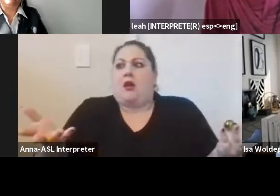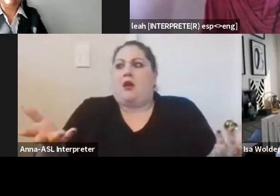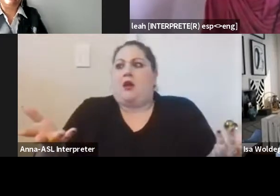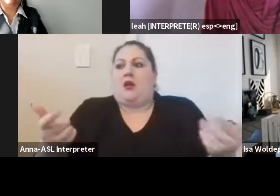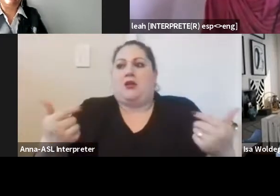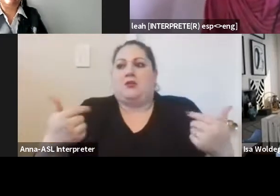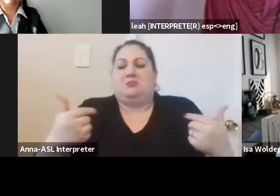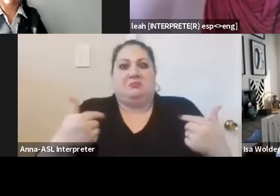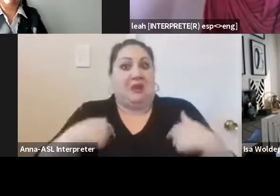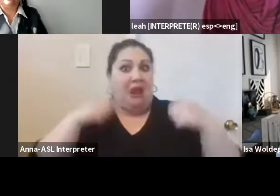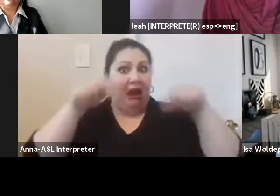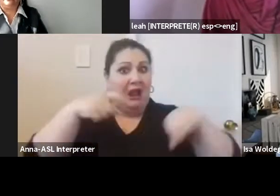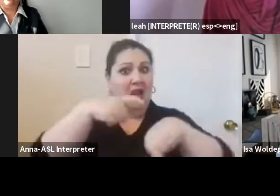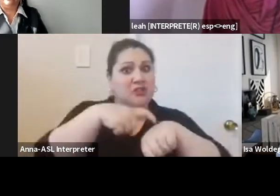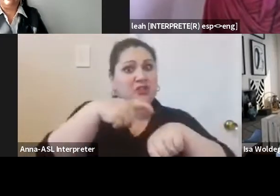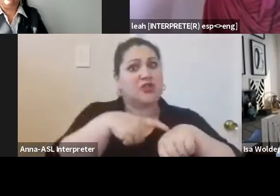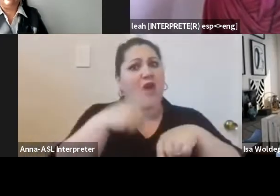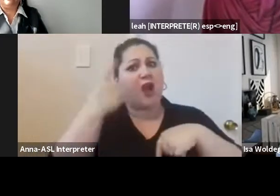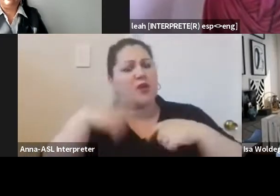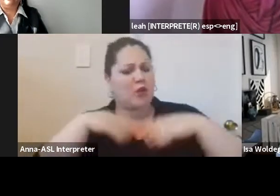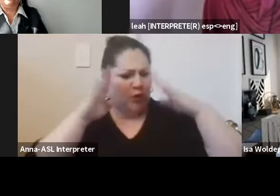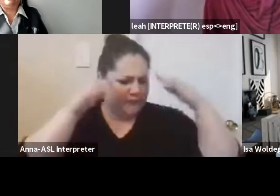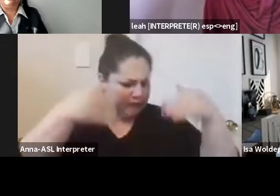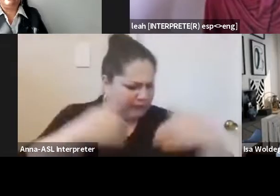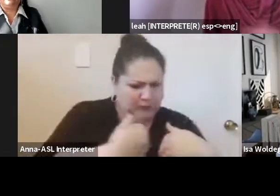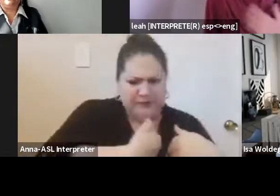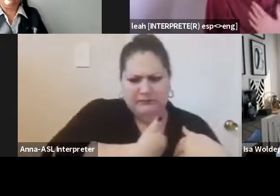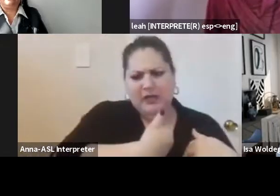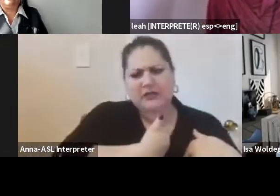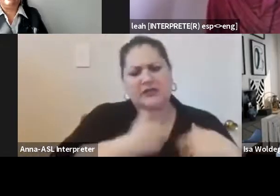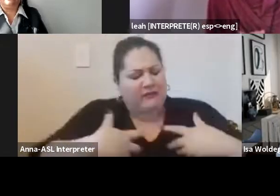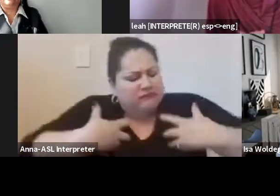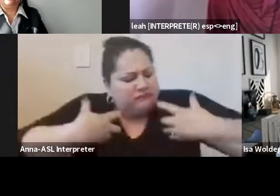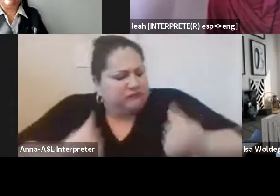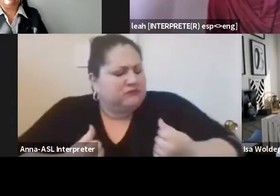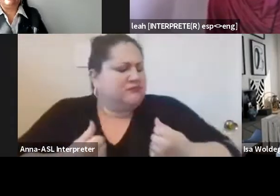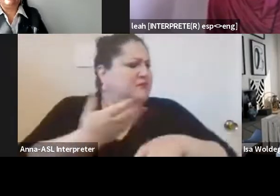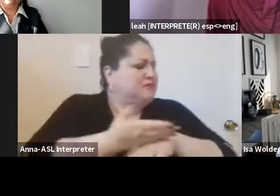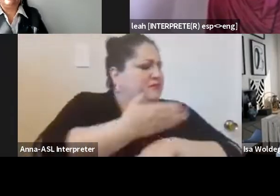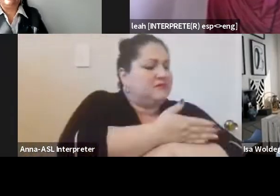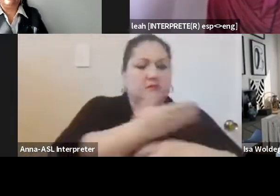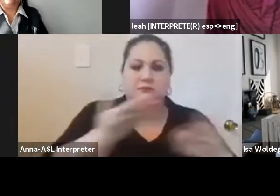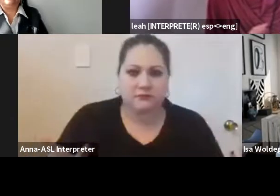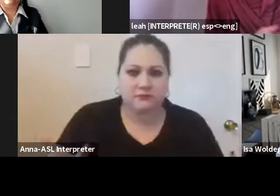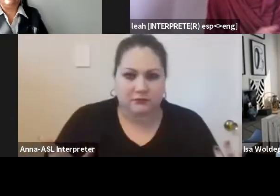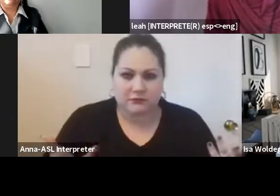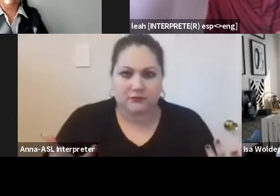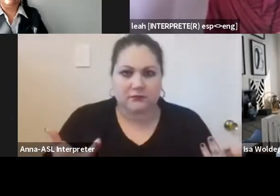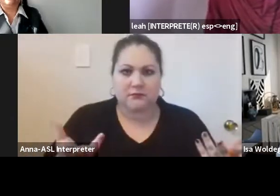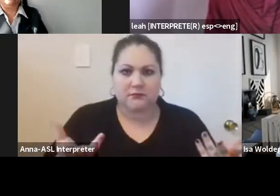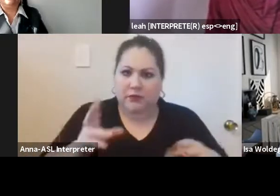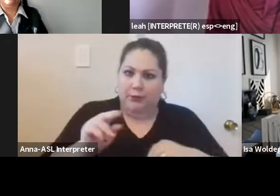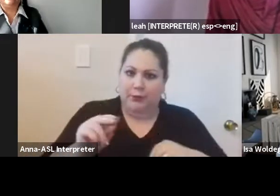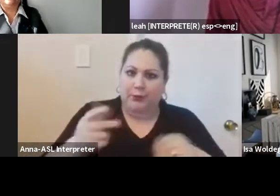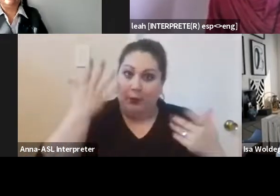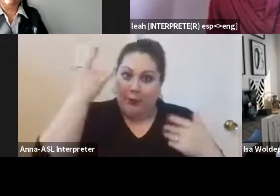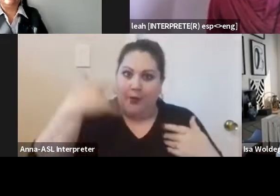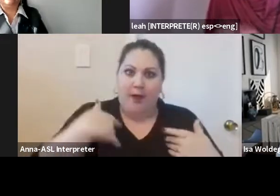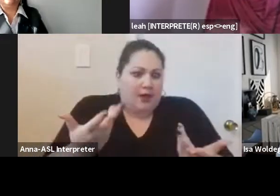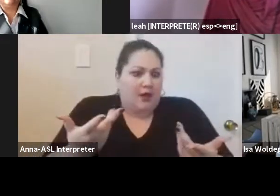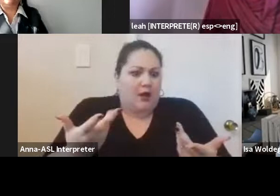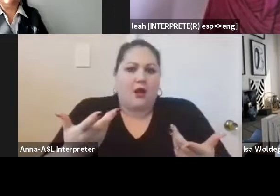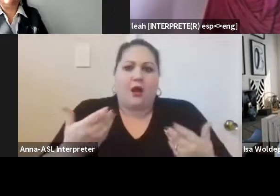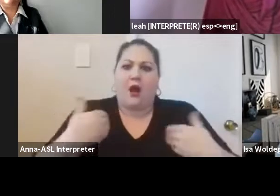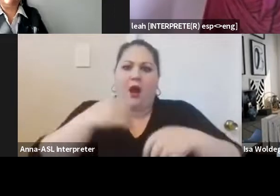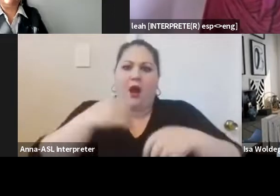because I became homeless and I had a broken arm and I had my kids taken away, and it was all about my